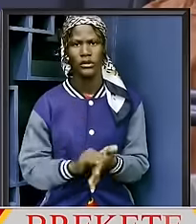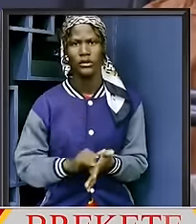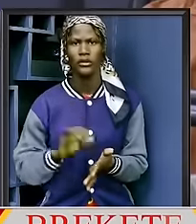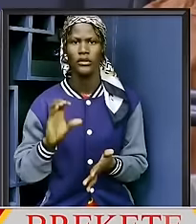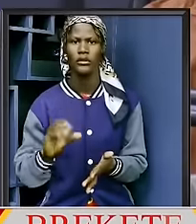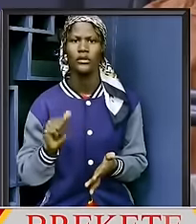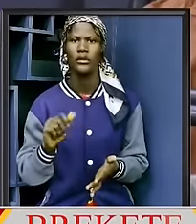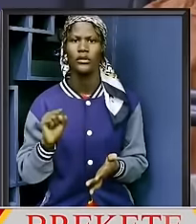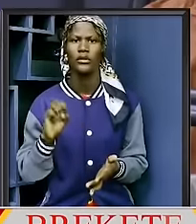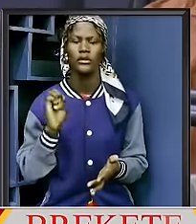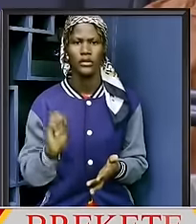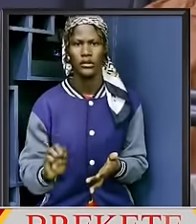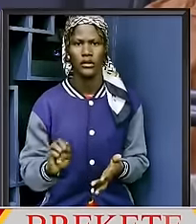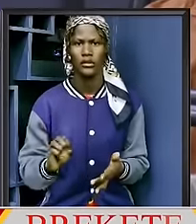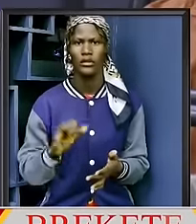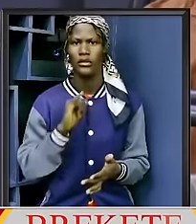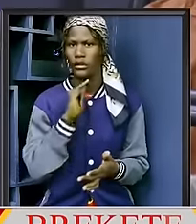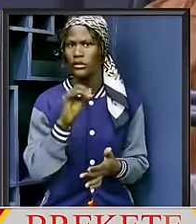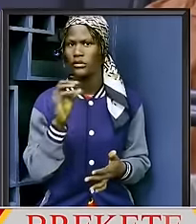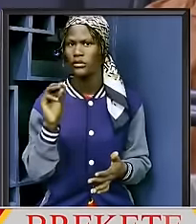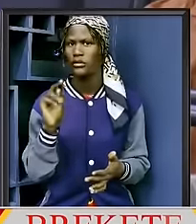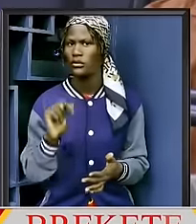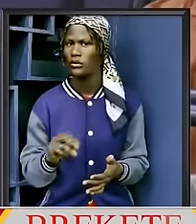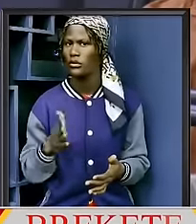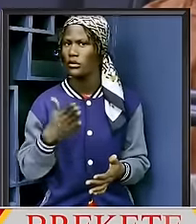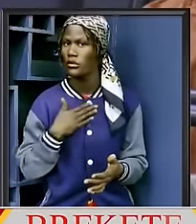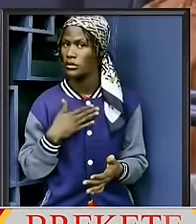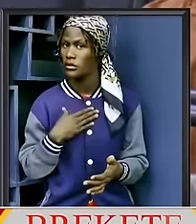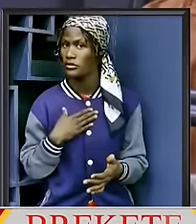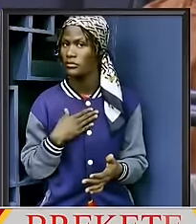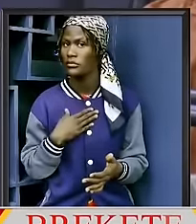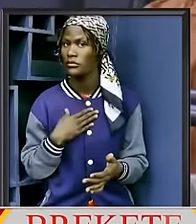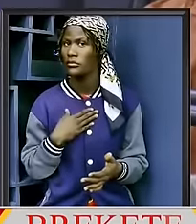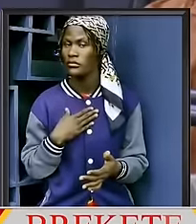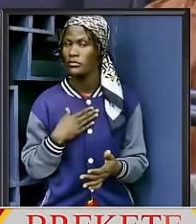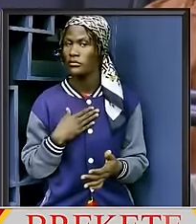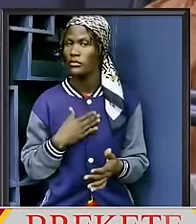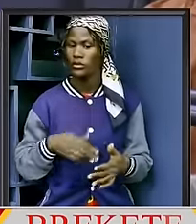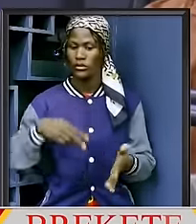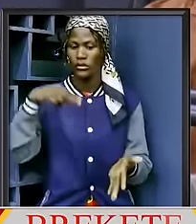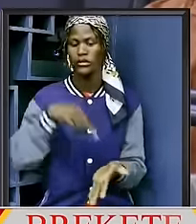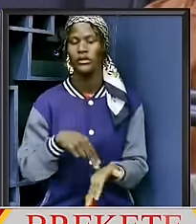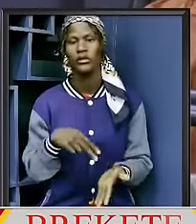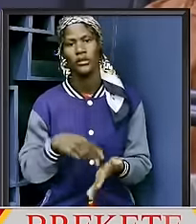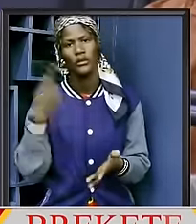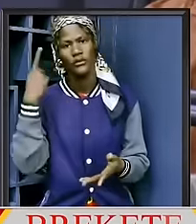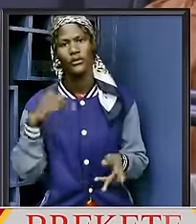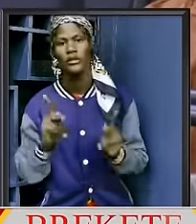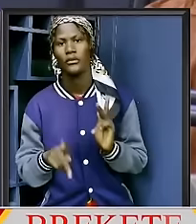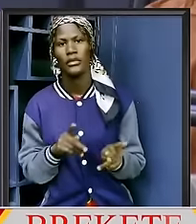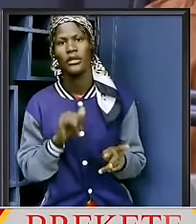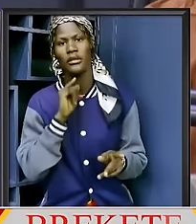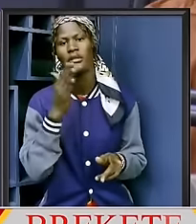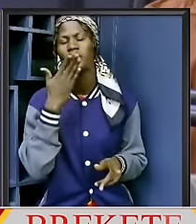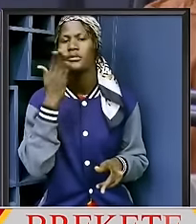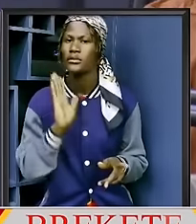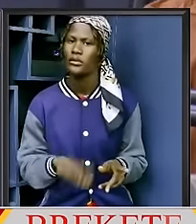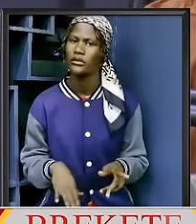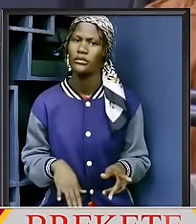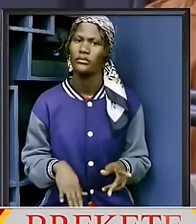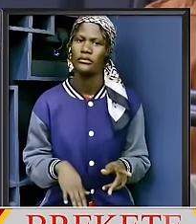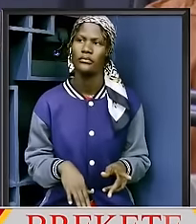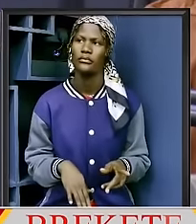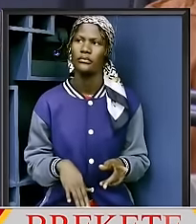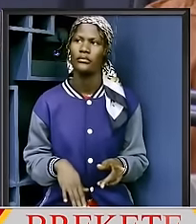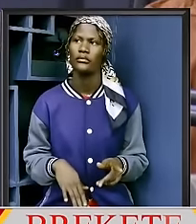on me. Oh, she did not come there to come and borrow money. I be to stand for person and bad thing. I say, I'm very sorry, man, that all these